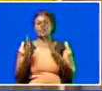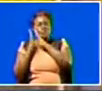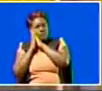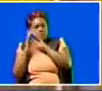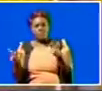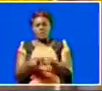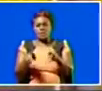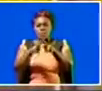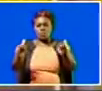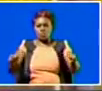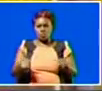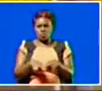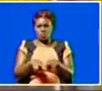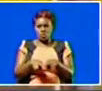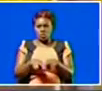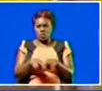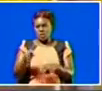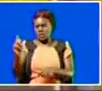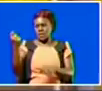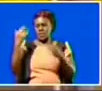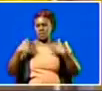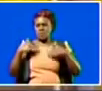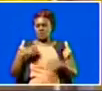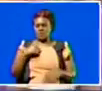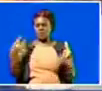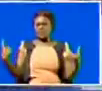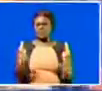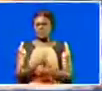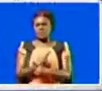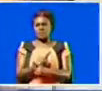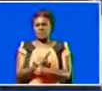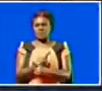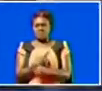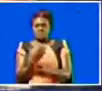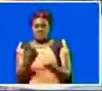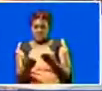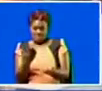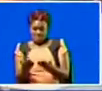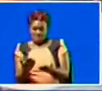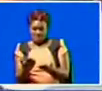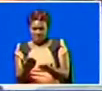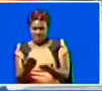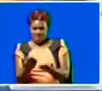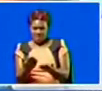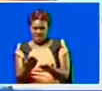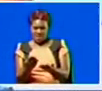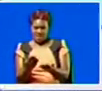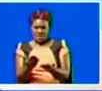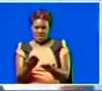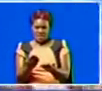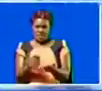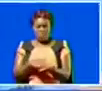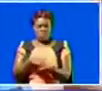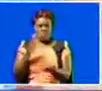a room together." On the streets, Kenyans have mixed reactions. Somehow extra, too